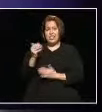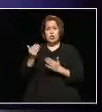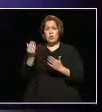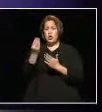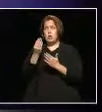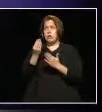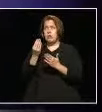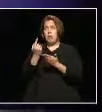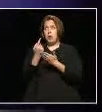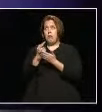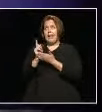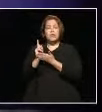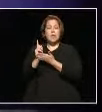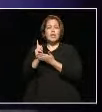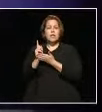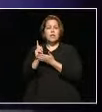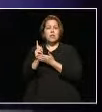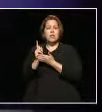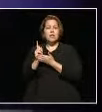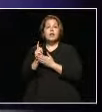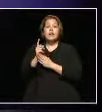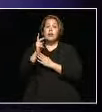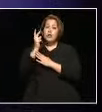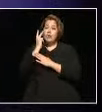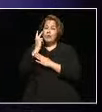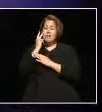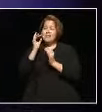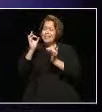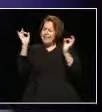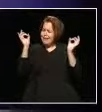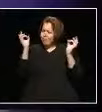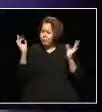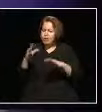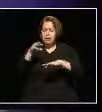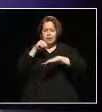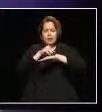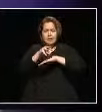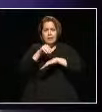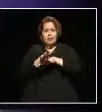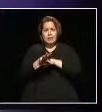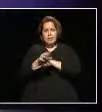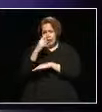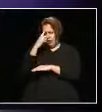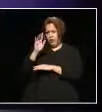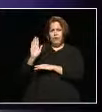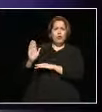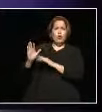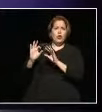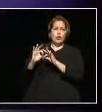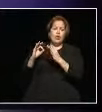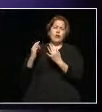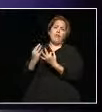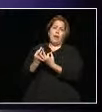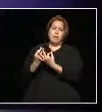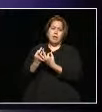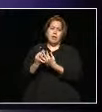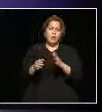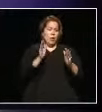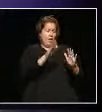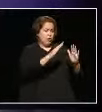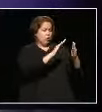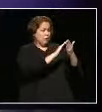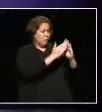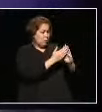days ago or last week, and you see the devastating toll the pandemic has had on communities, on